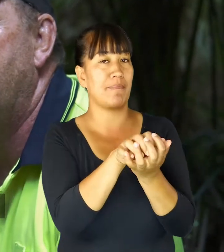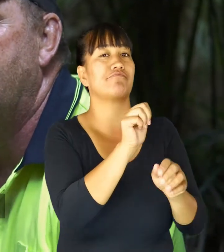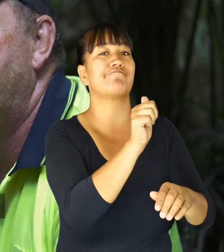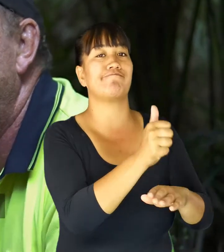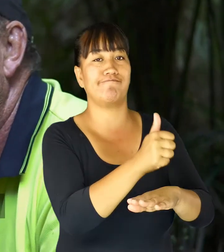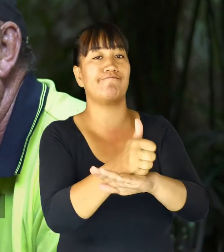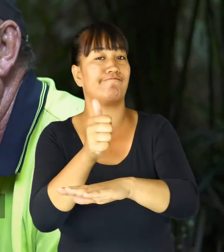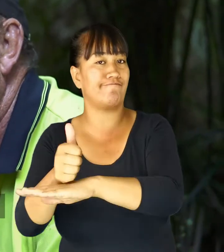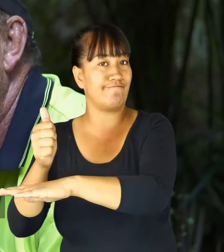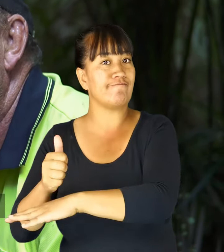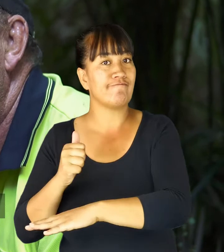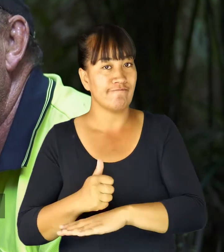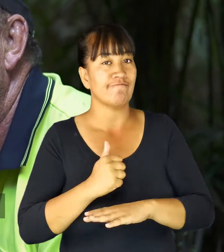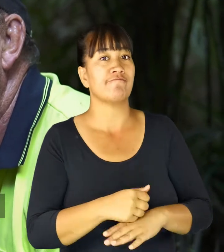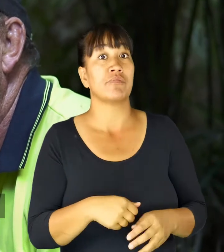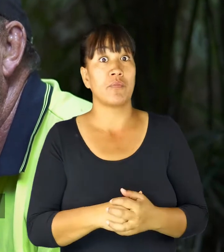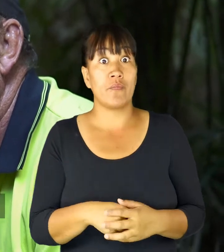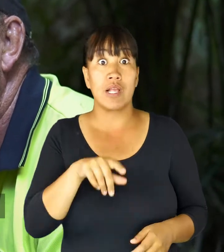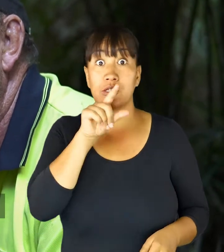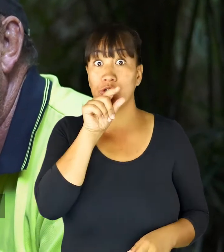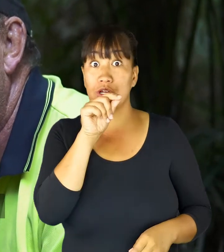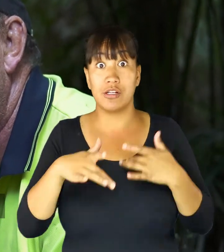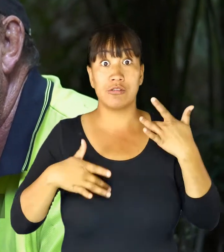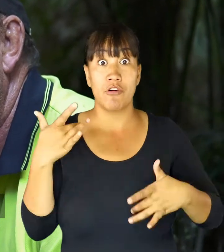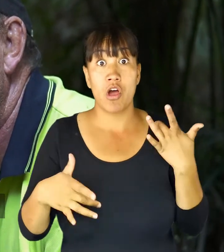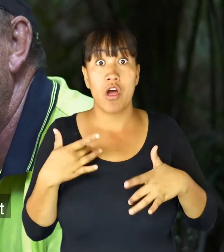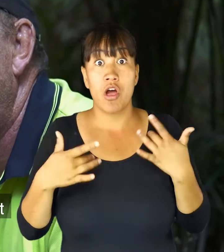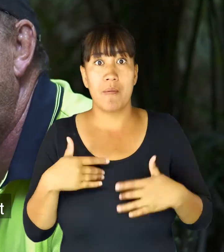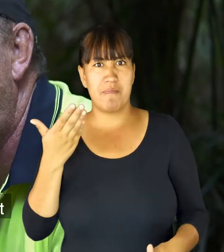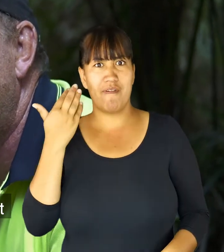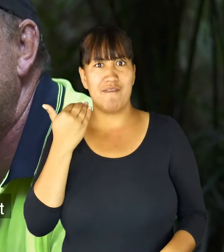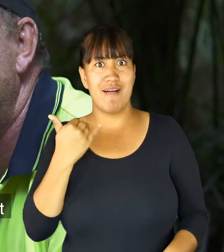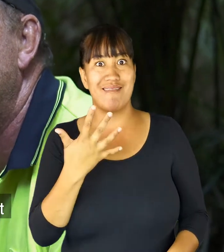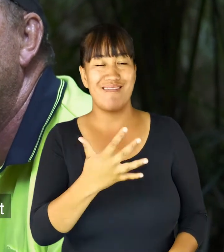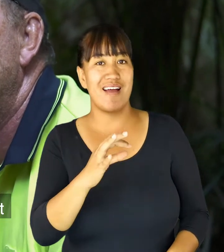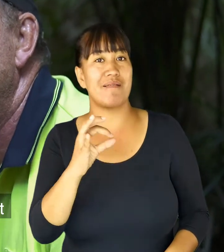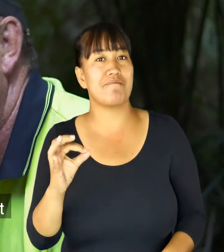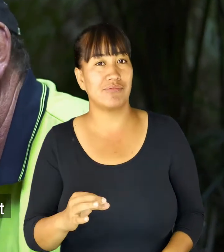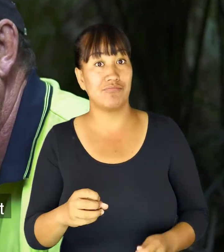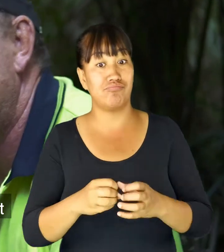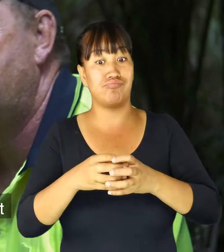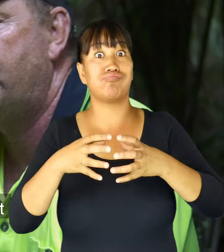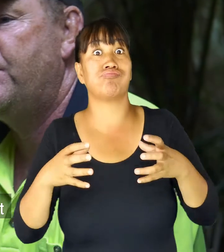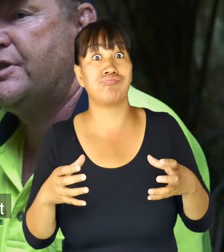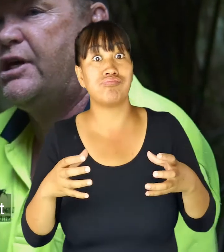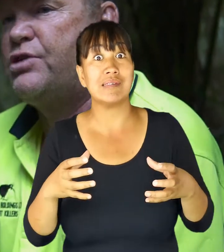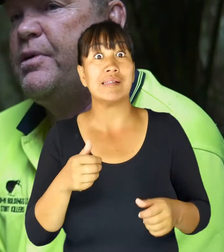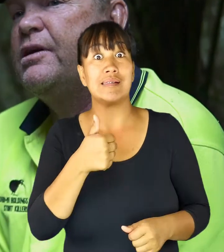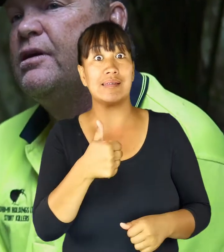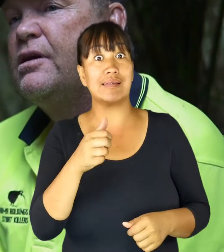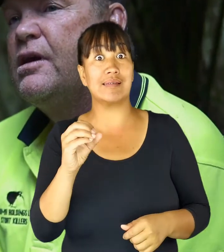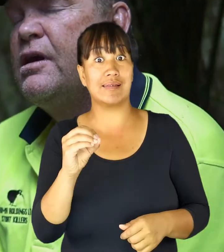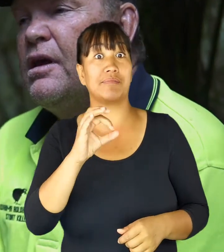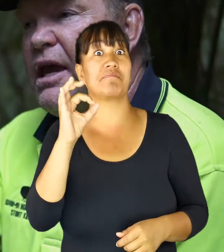traps. And our chick survival, as I said, went from 5% to 60% when we first started